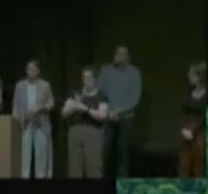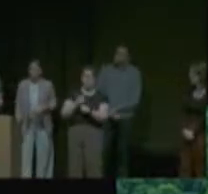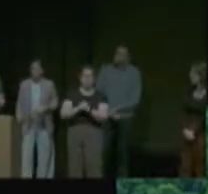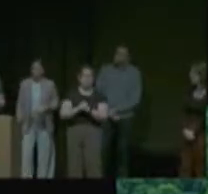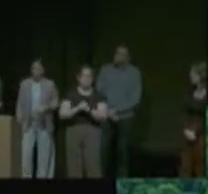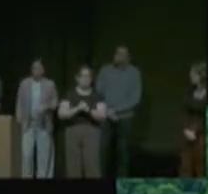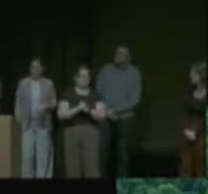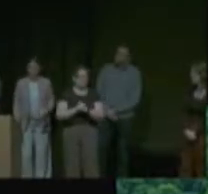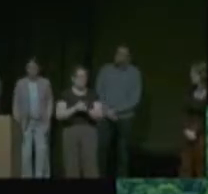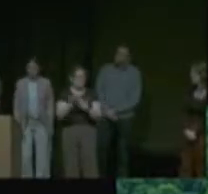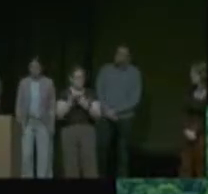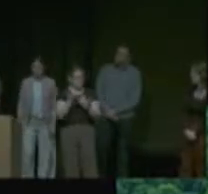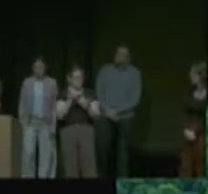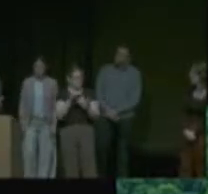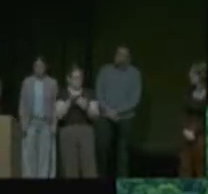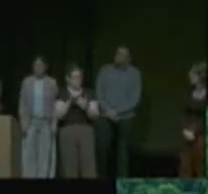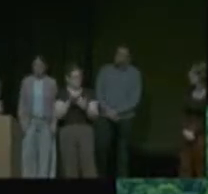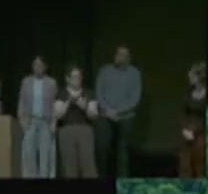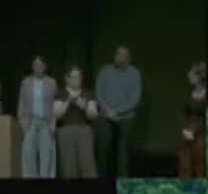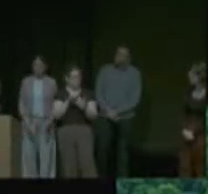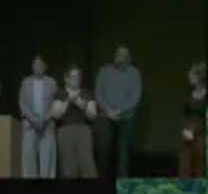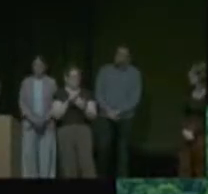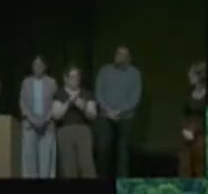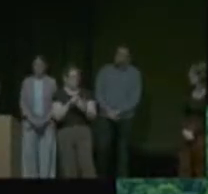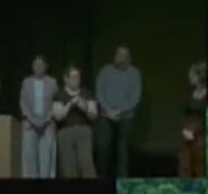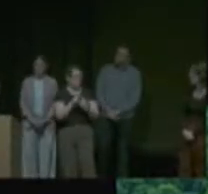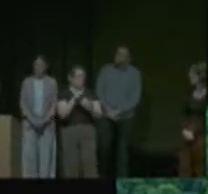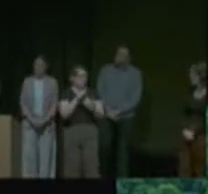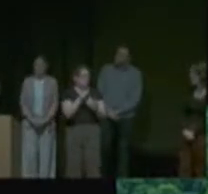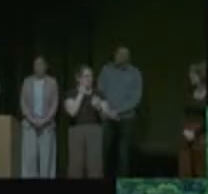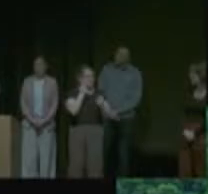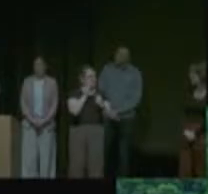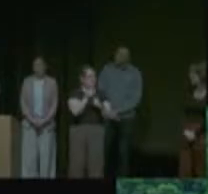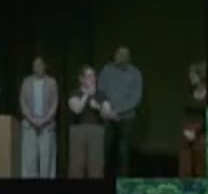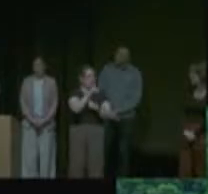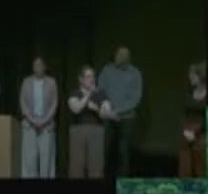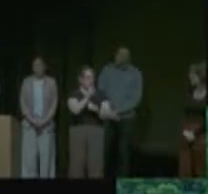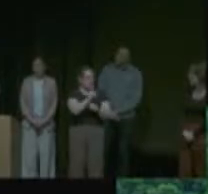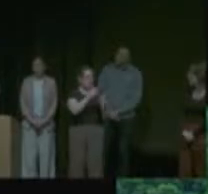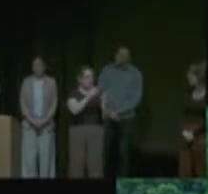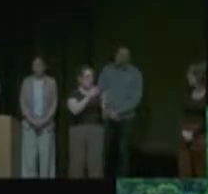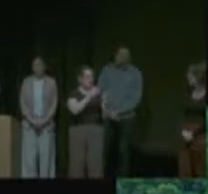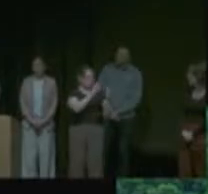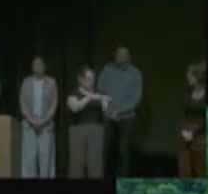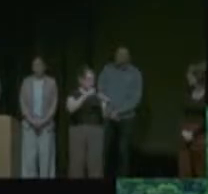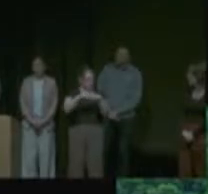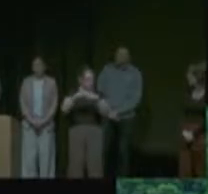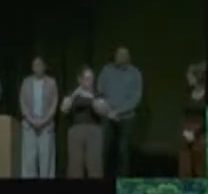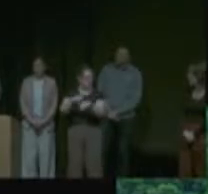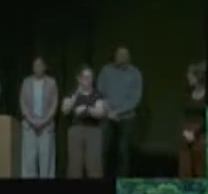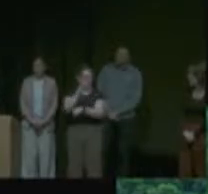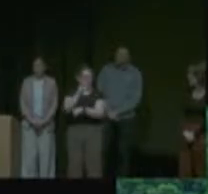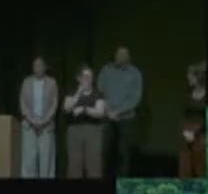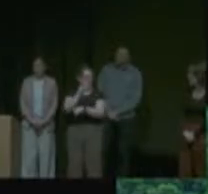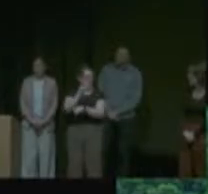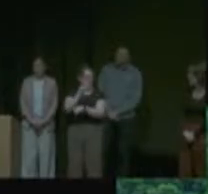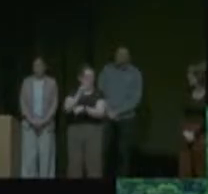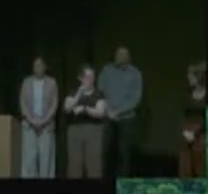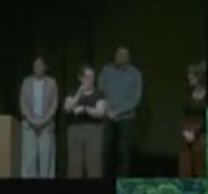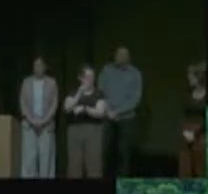and that's going to be just when we've seen the other dam removals occur, when you think Monroe Falls, if you paid attention to Monroe